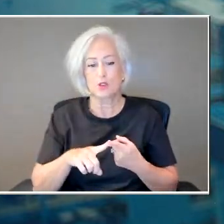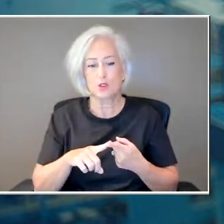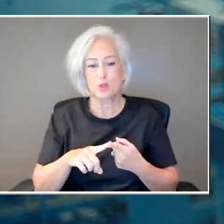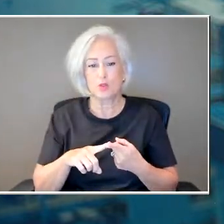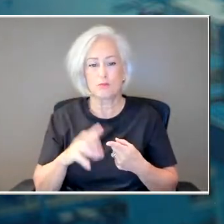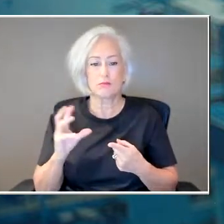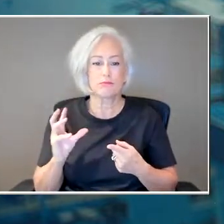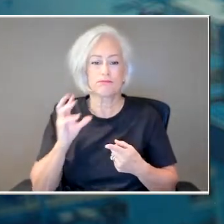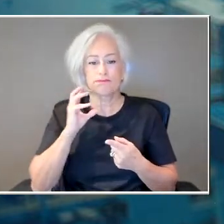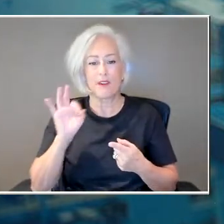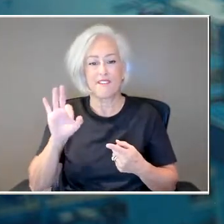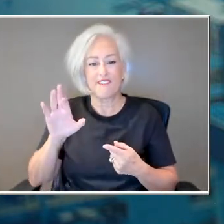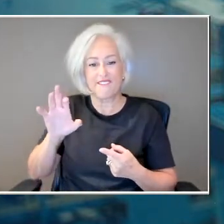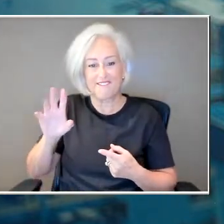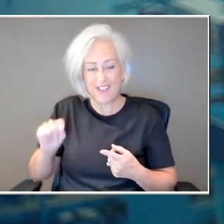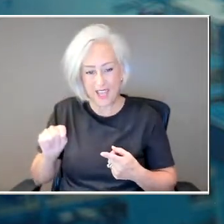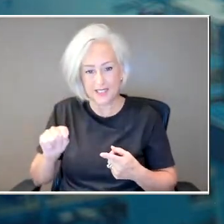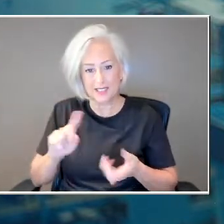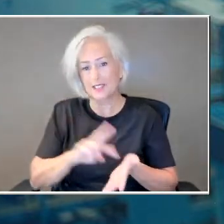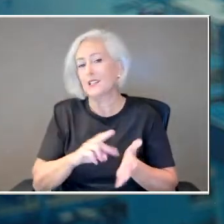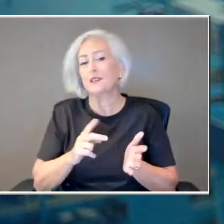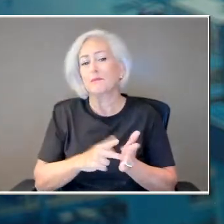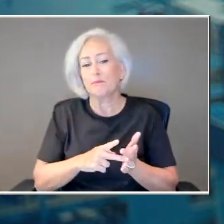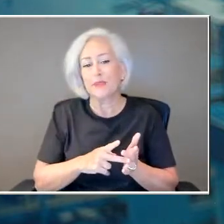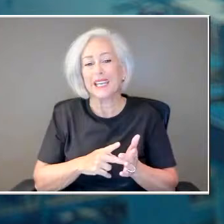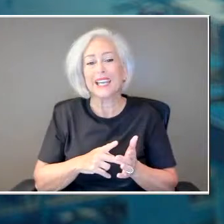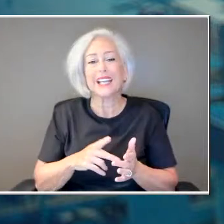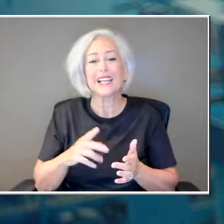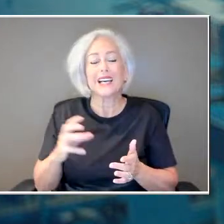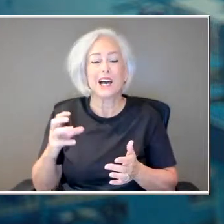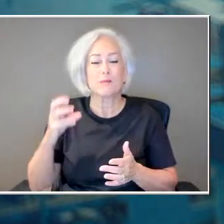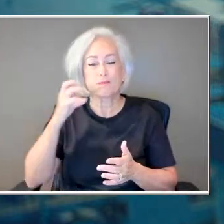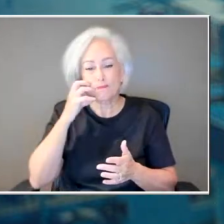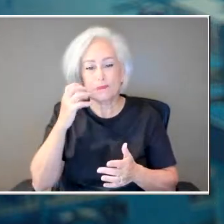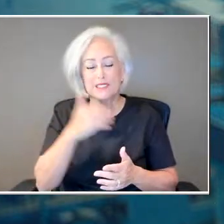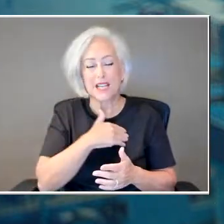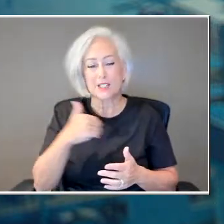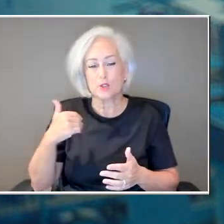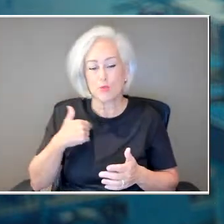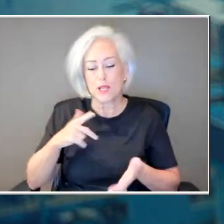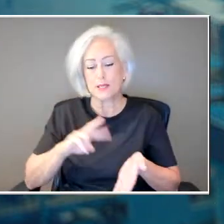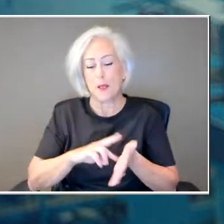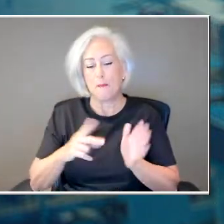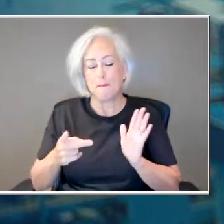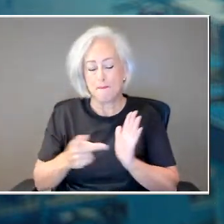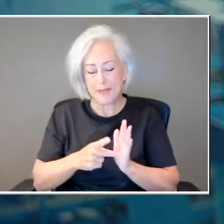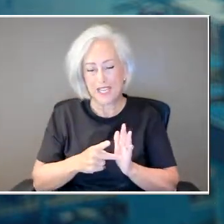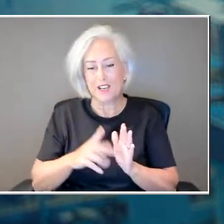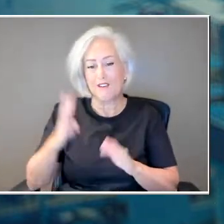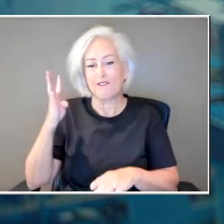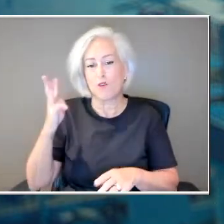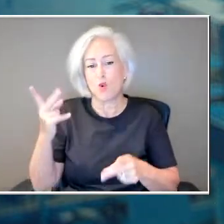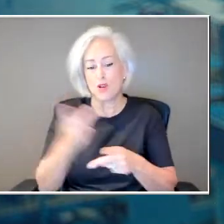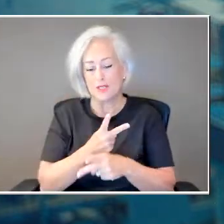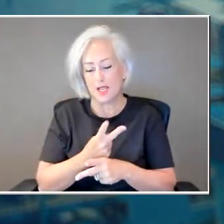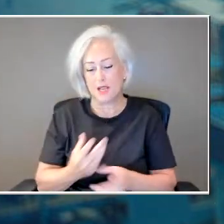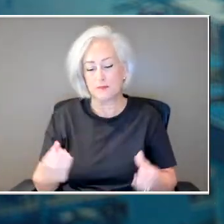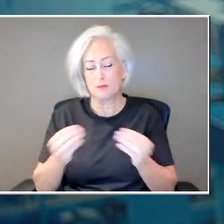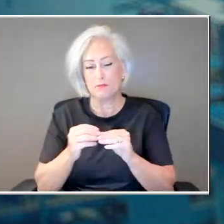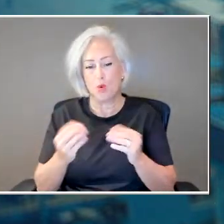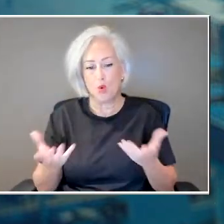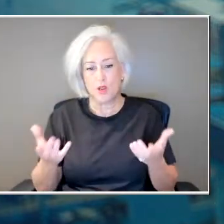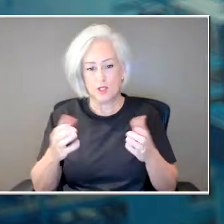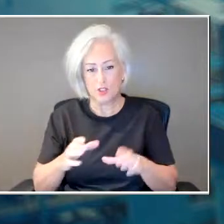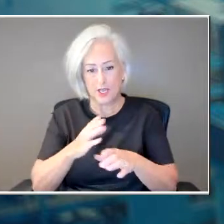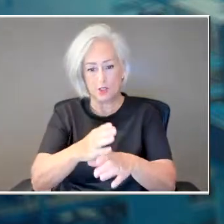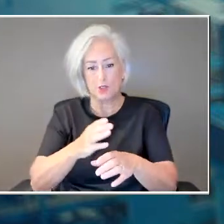4-fold increased risk of getting breast cancer. And what makes it tricky, which is why we recommend that supplemental screening, is because